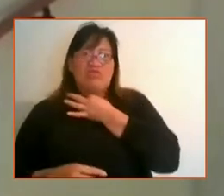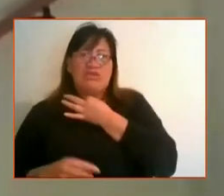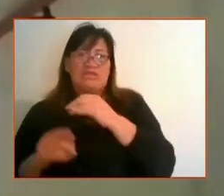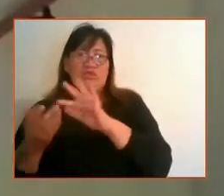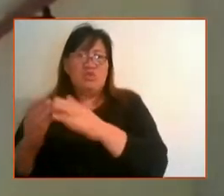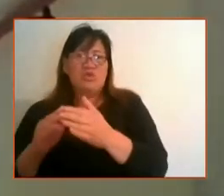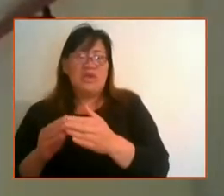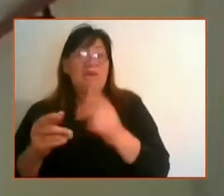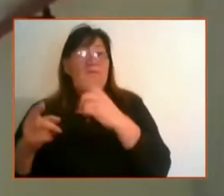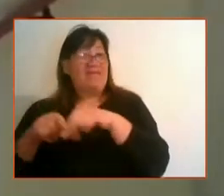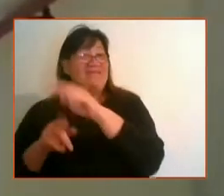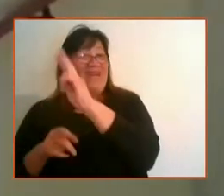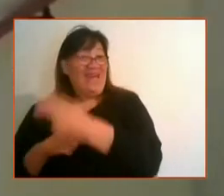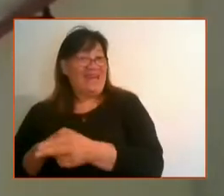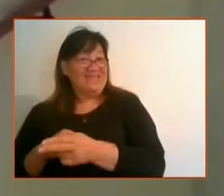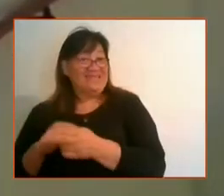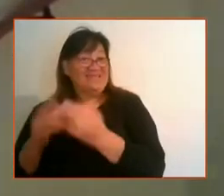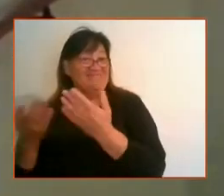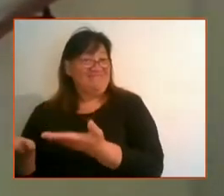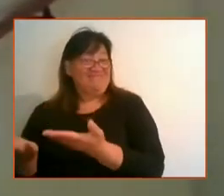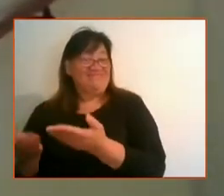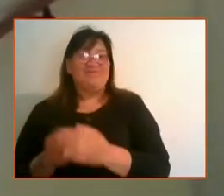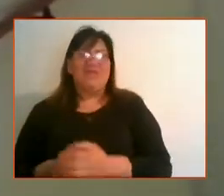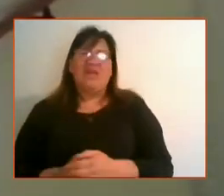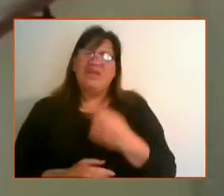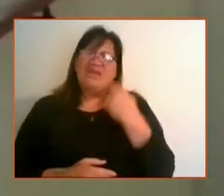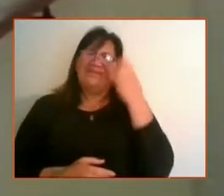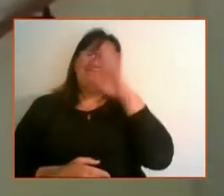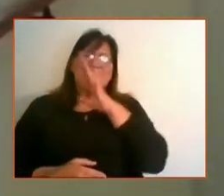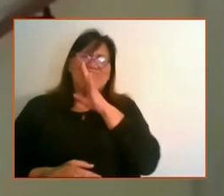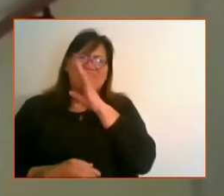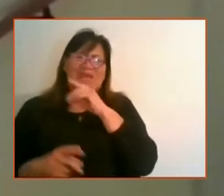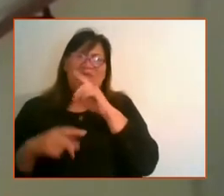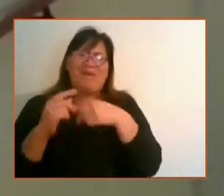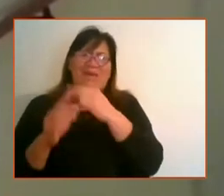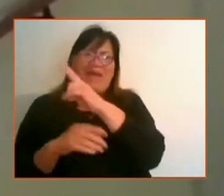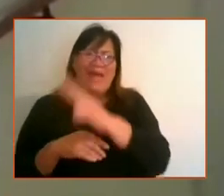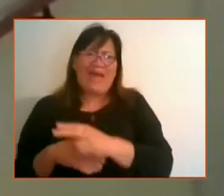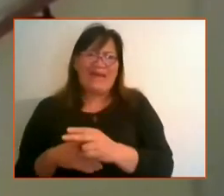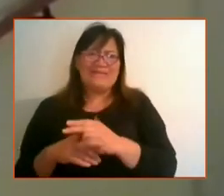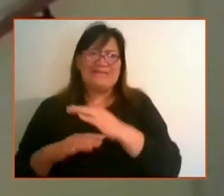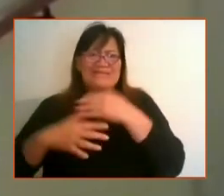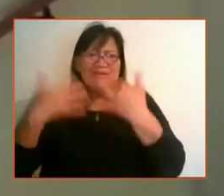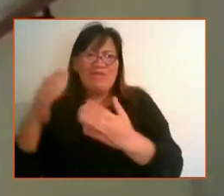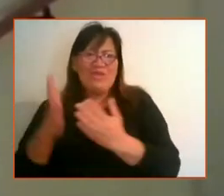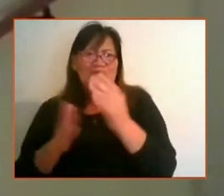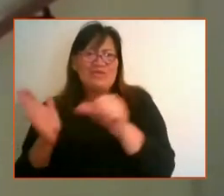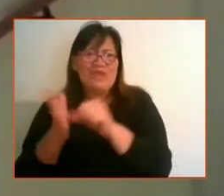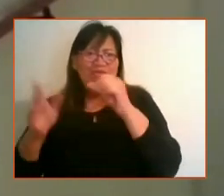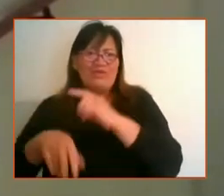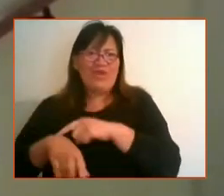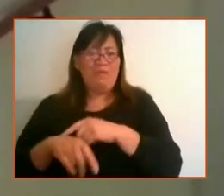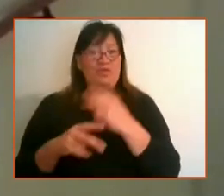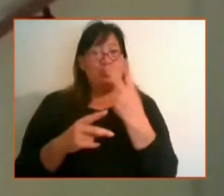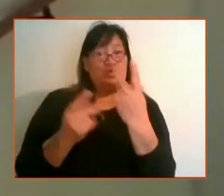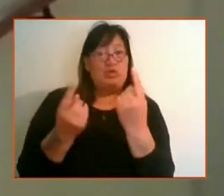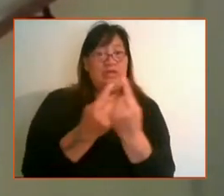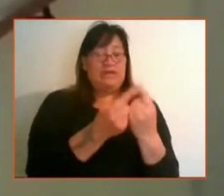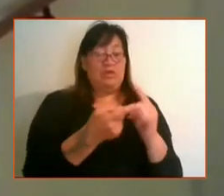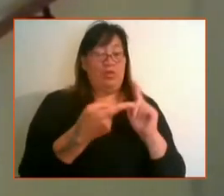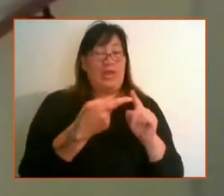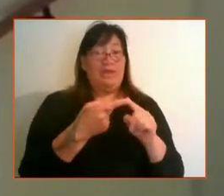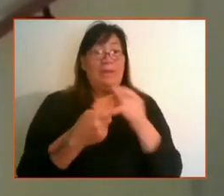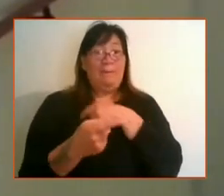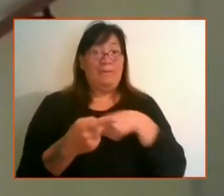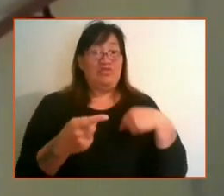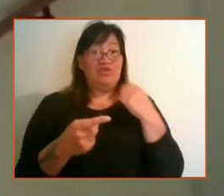the arts. Now the irony about the arts suffering in tough times is twofold. Number one, the Ministry of